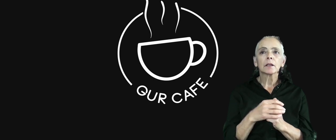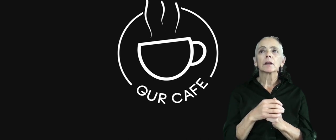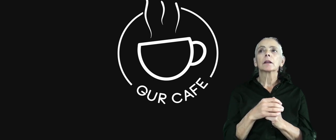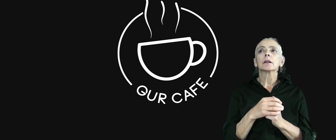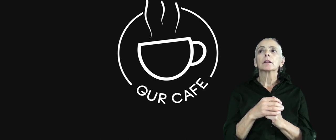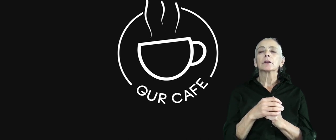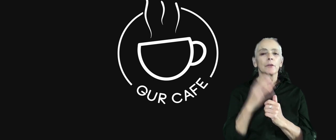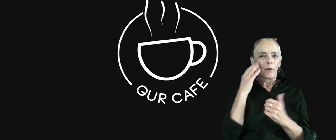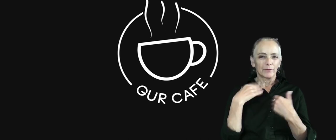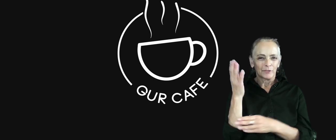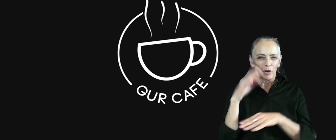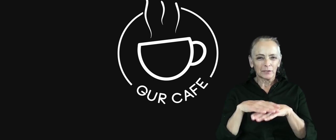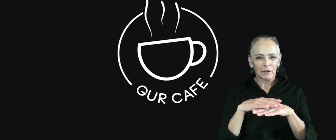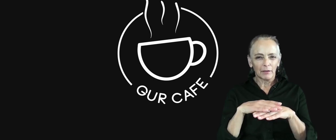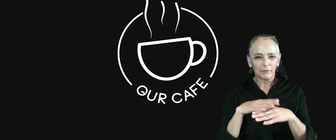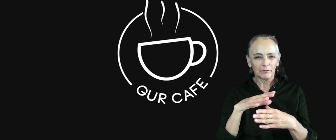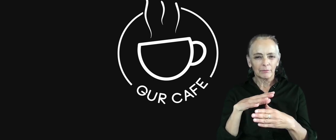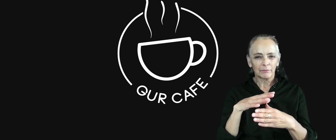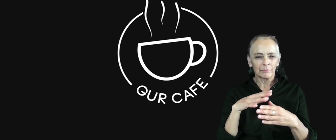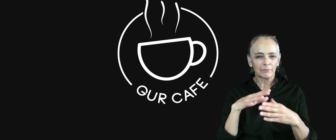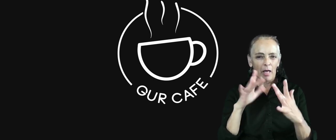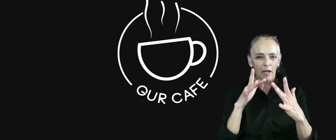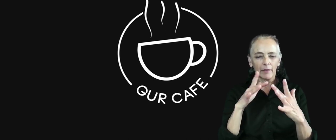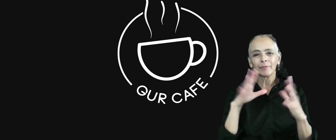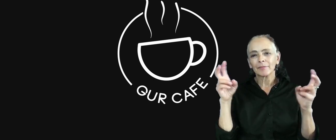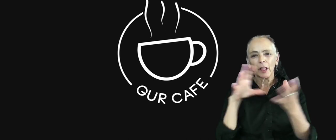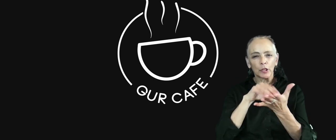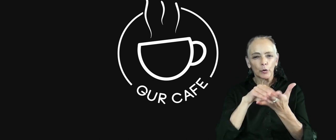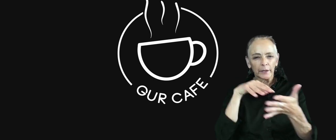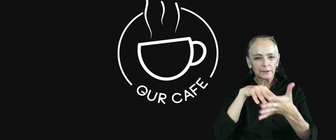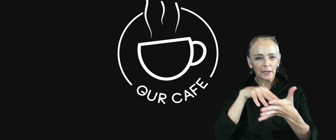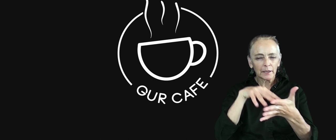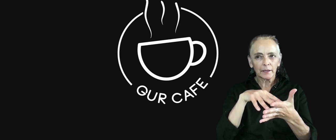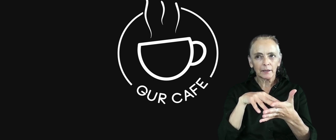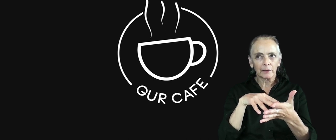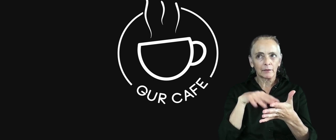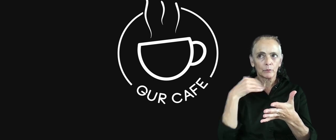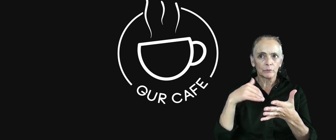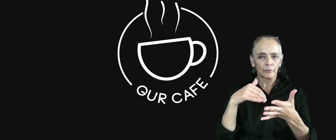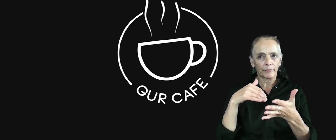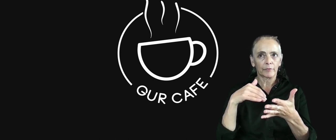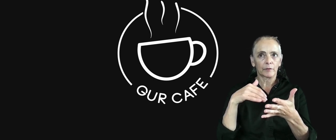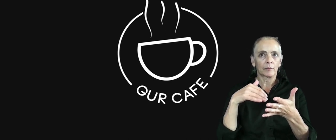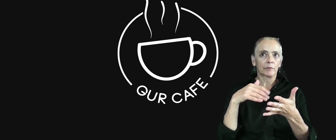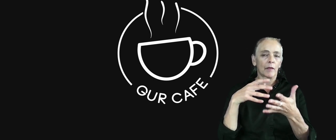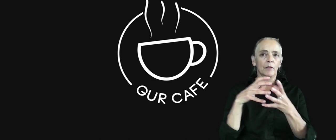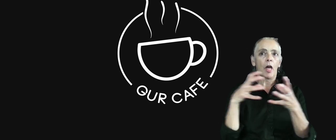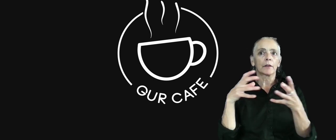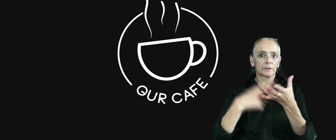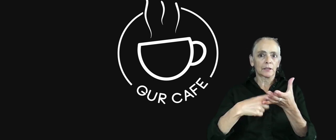talks about it online, the learning study, this very, you know, discussed piece of research that we did back with Siege